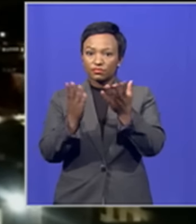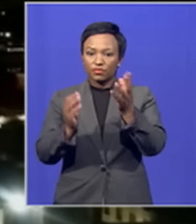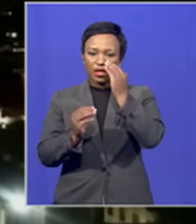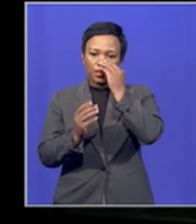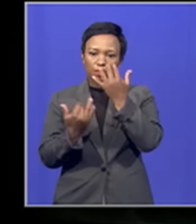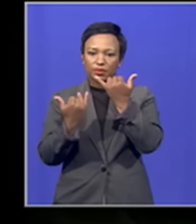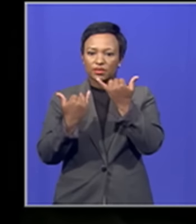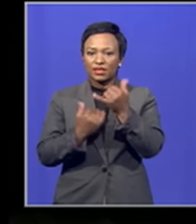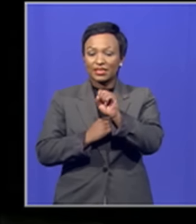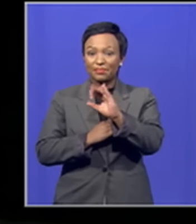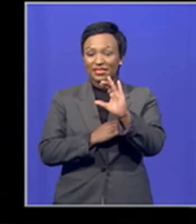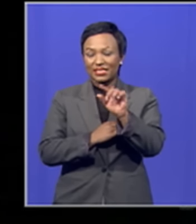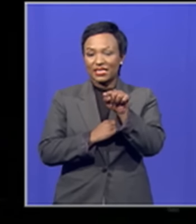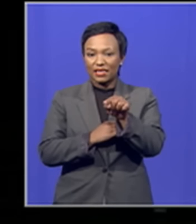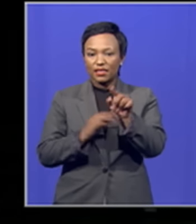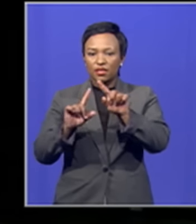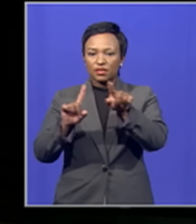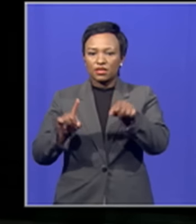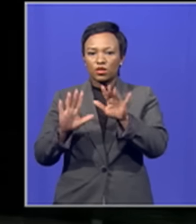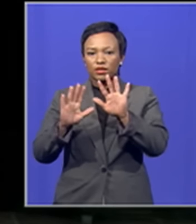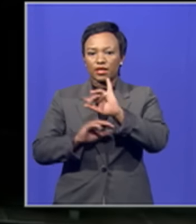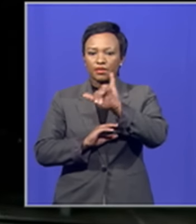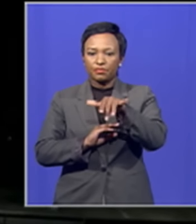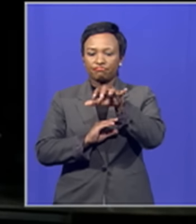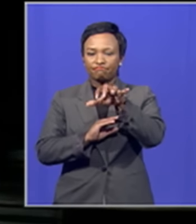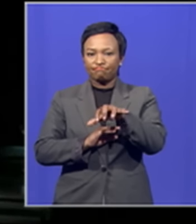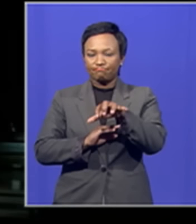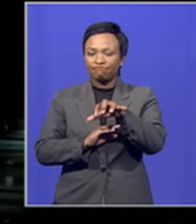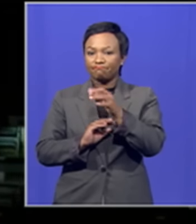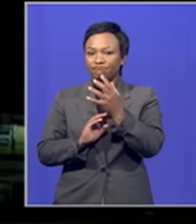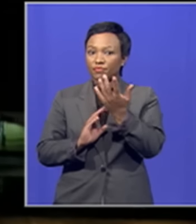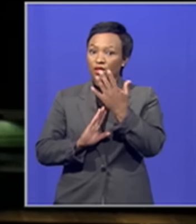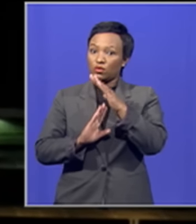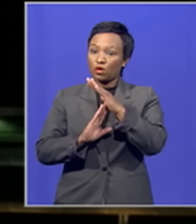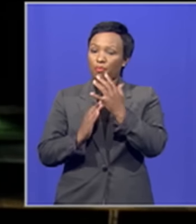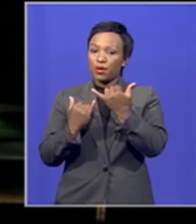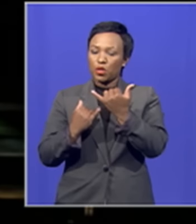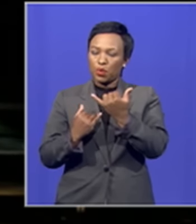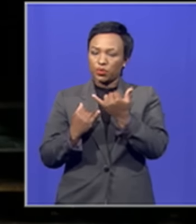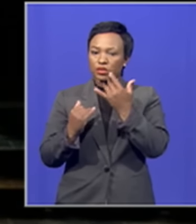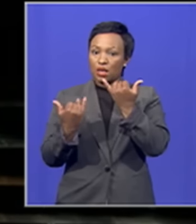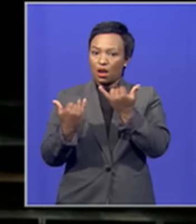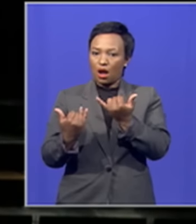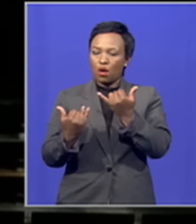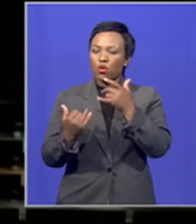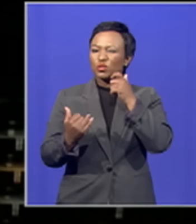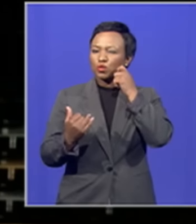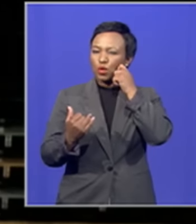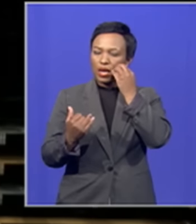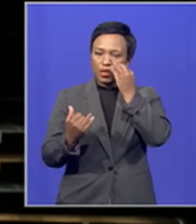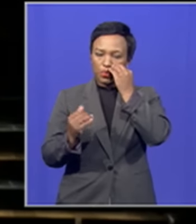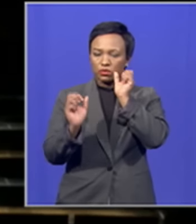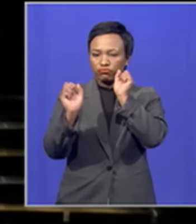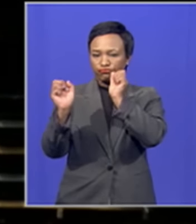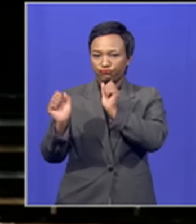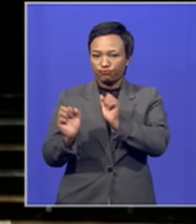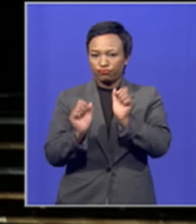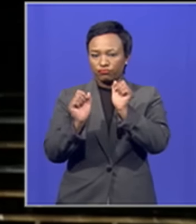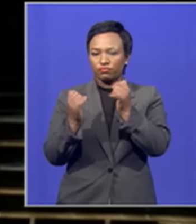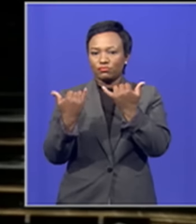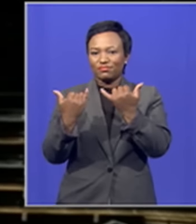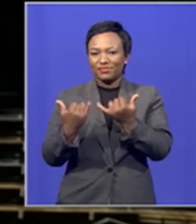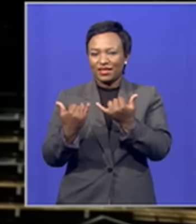Katlamalalo go tswa mo SABC Studio 10 Auckland Park, Johannesburg. Re go tlisetsa kgaso ya dikgang tsa Setswana. A